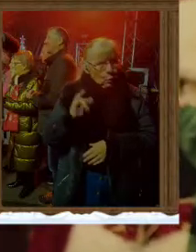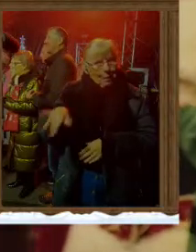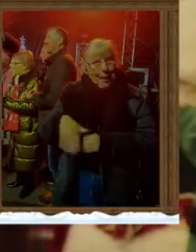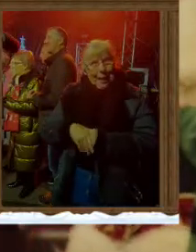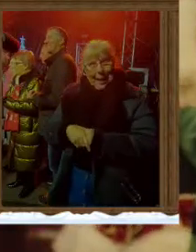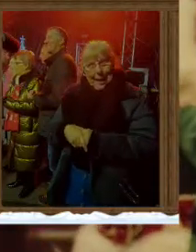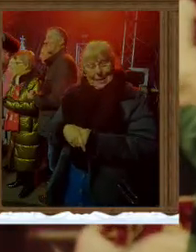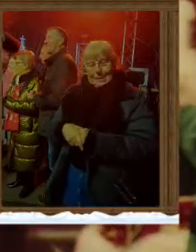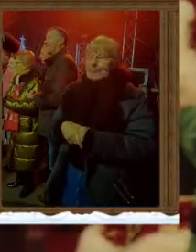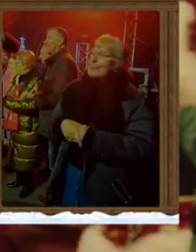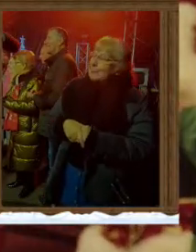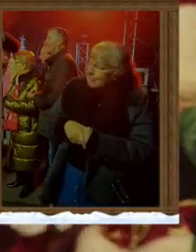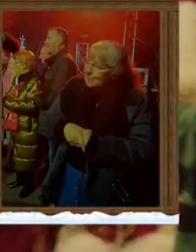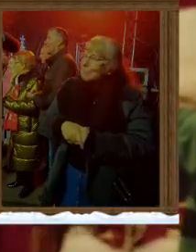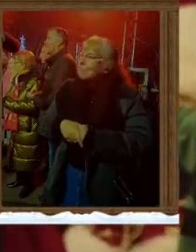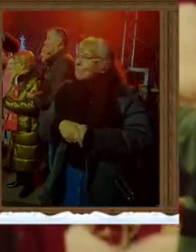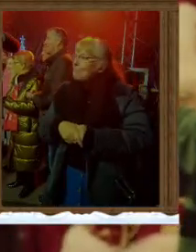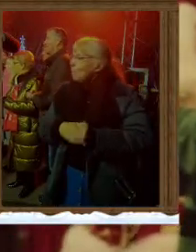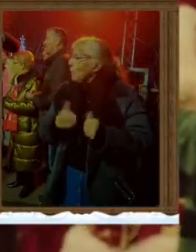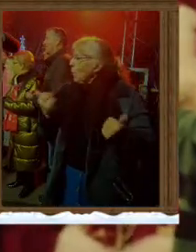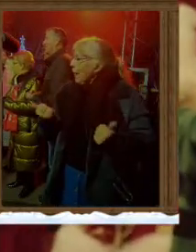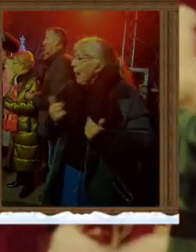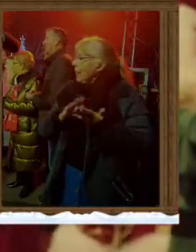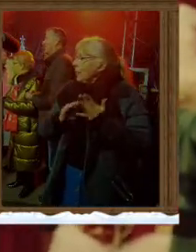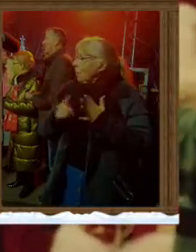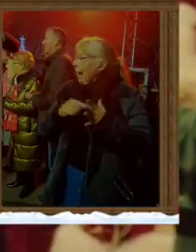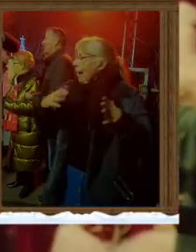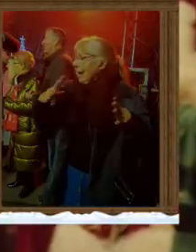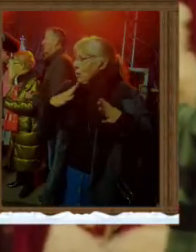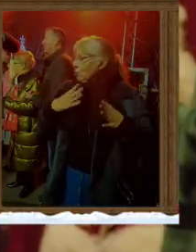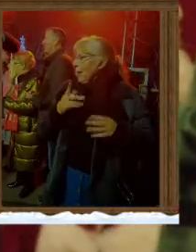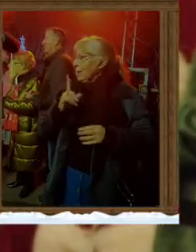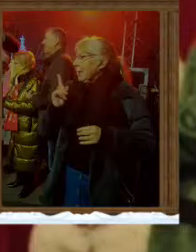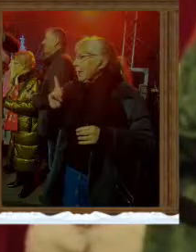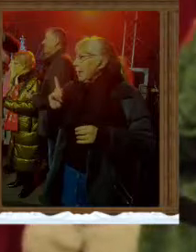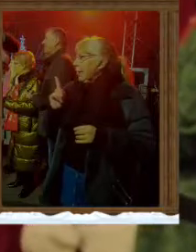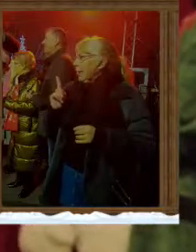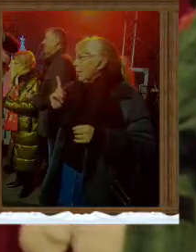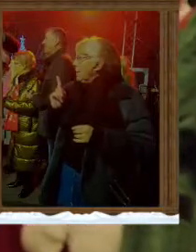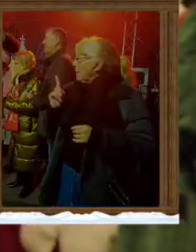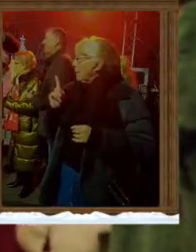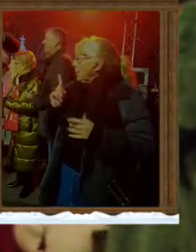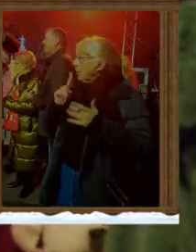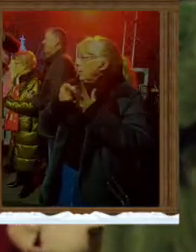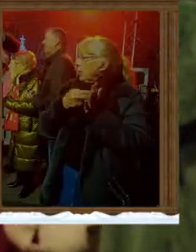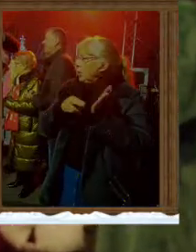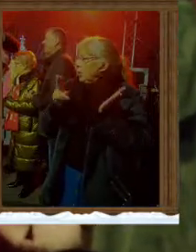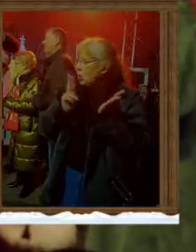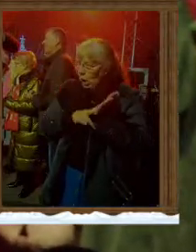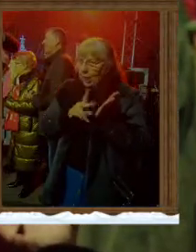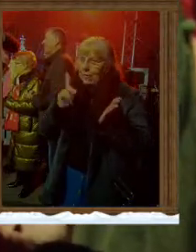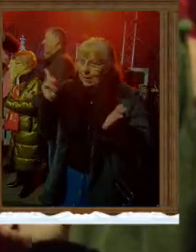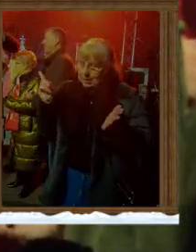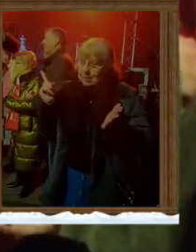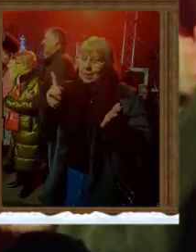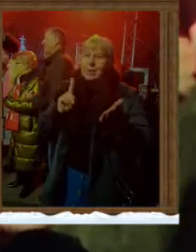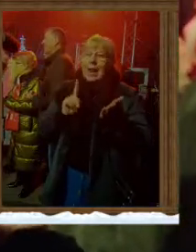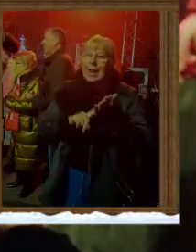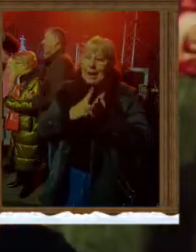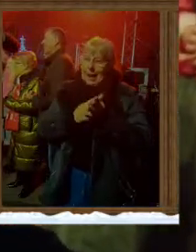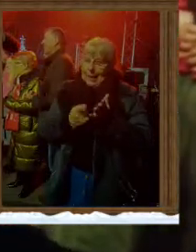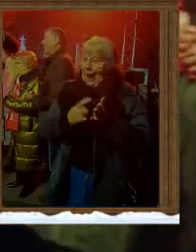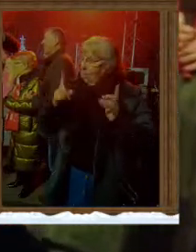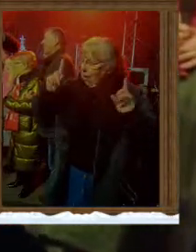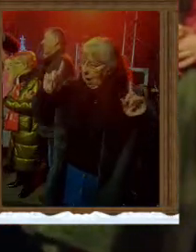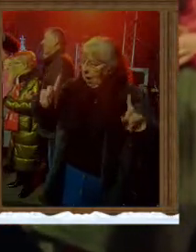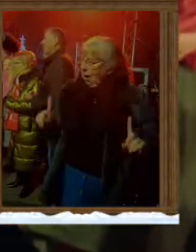all. Okay, so I think Maya's in place. Mm-hmm. We will ask Jonathan and Lara just to pop in on either side